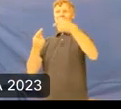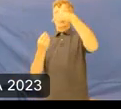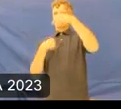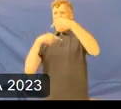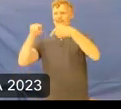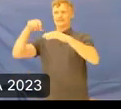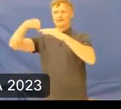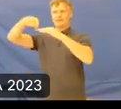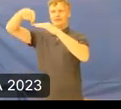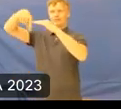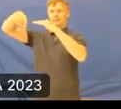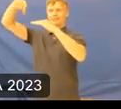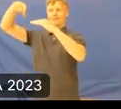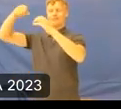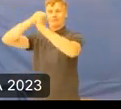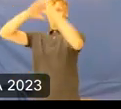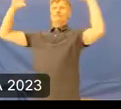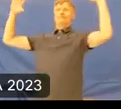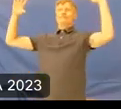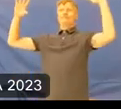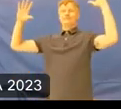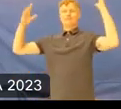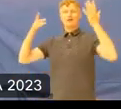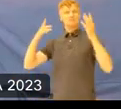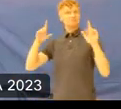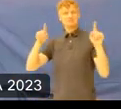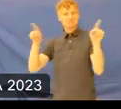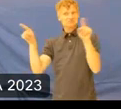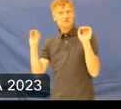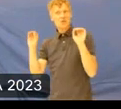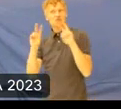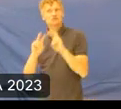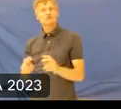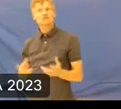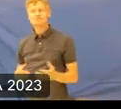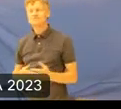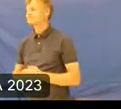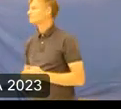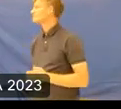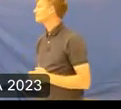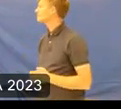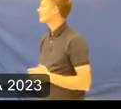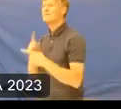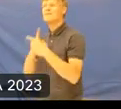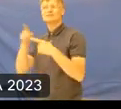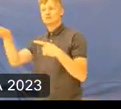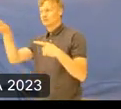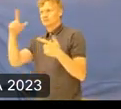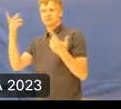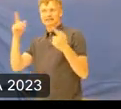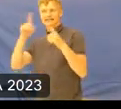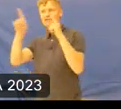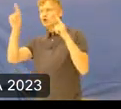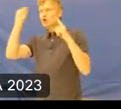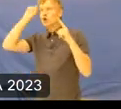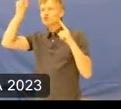how cross-cultural are these processes? Is the inventory of tropes similar across all cultures? Probably not, but